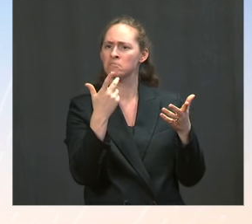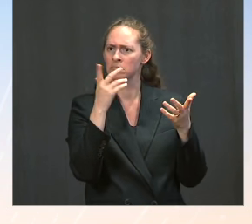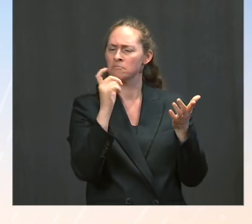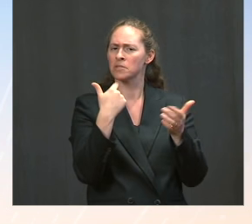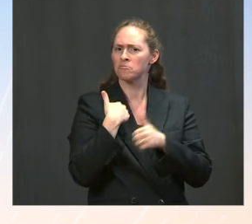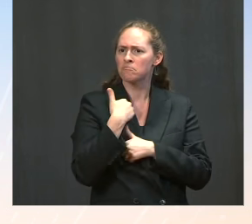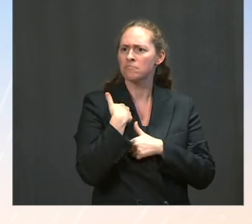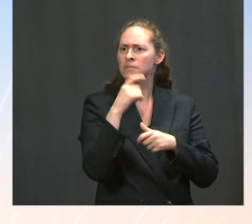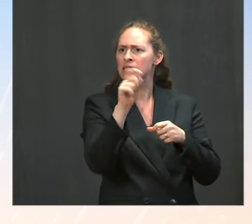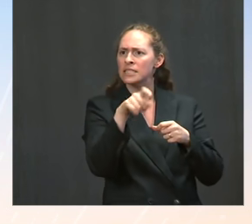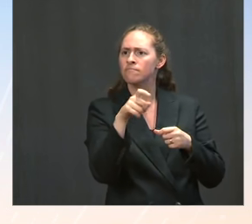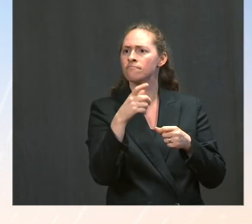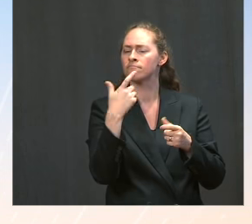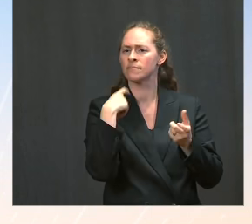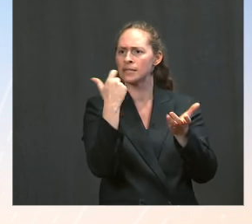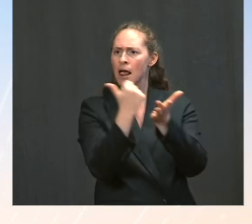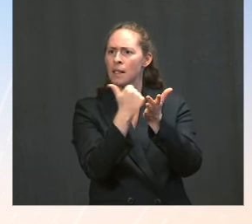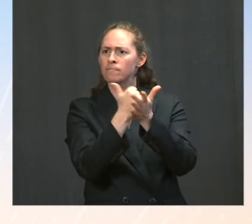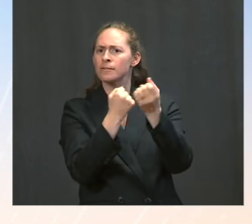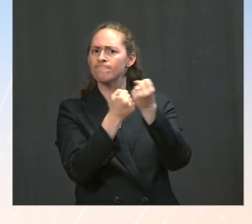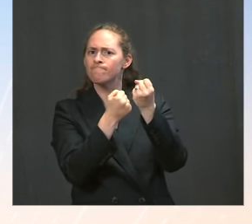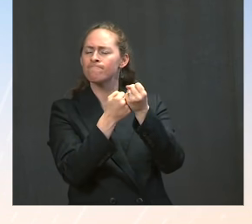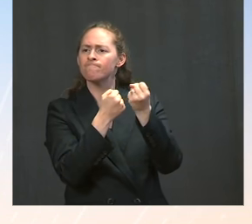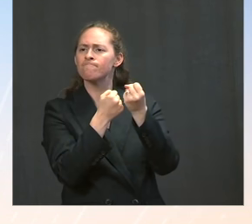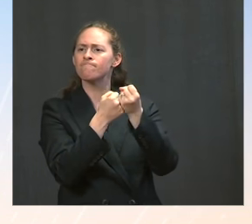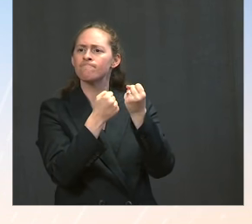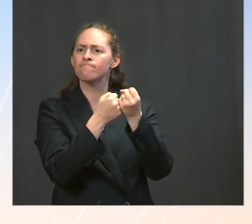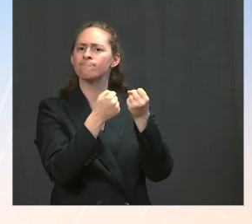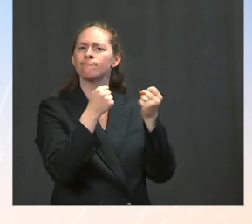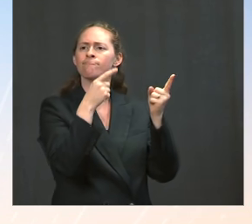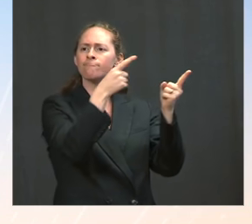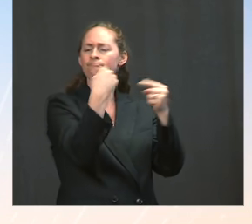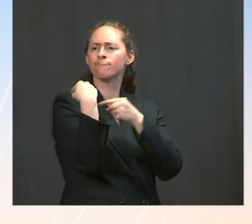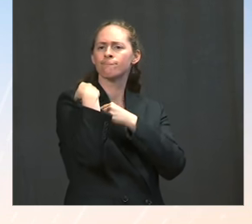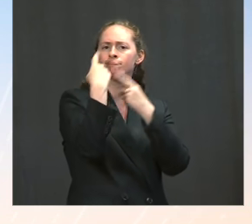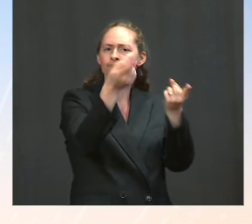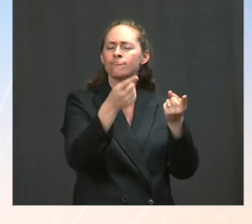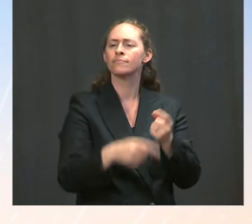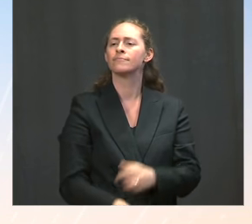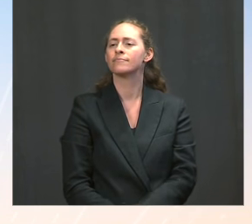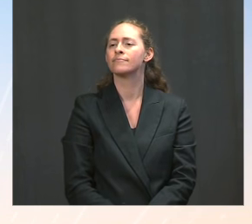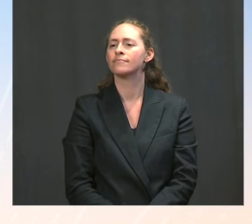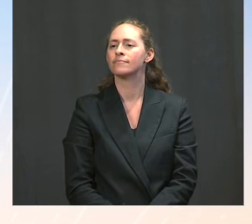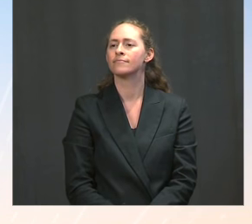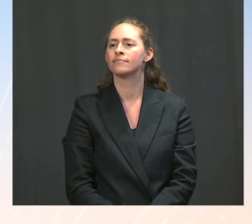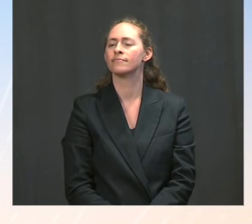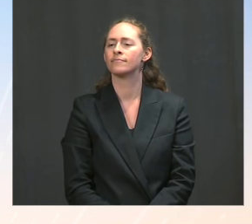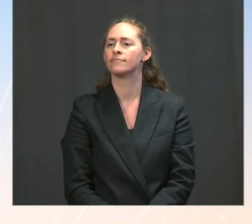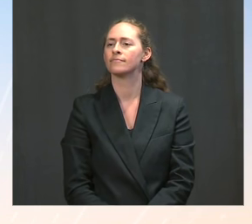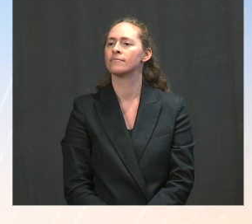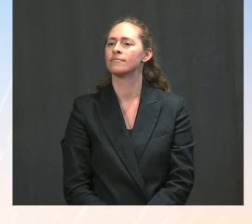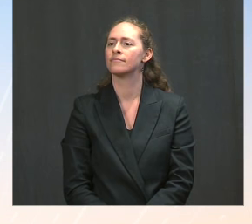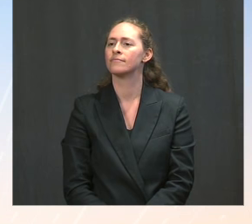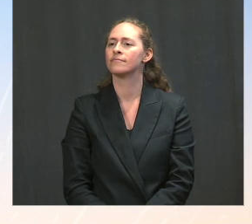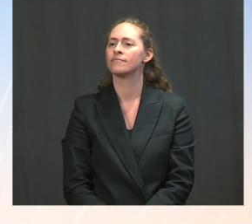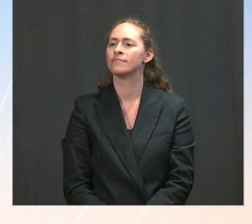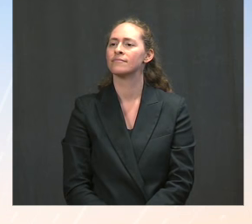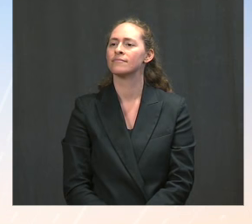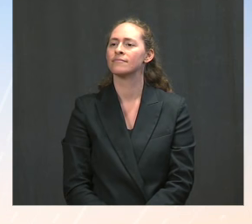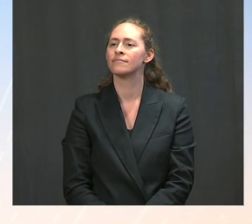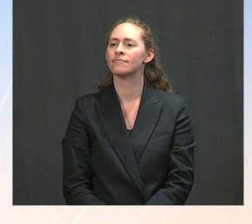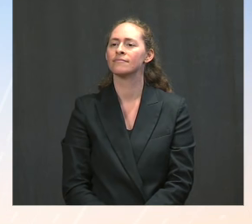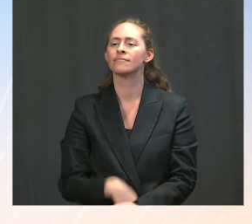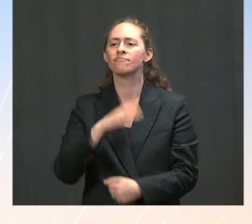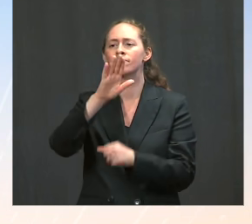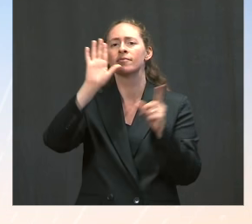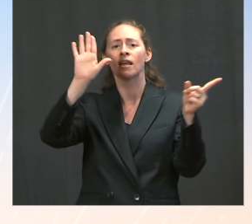remain, to continue to play a role in their government is requesting continuing